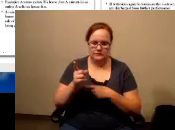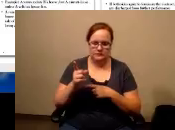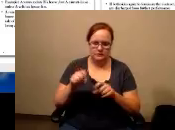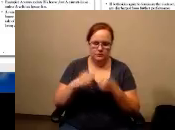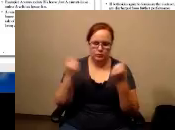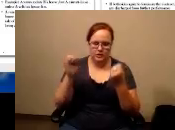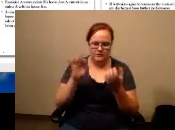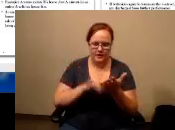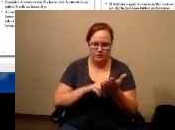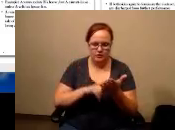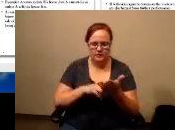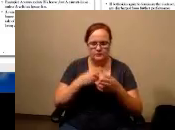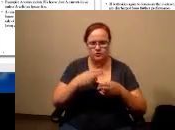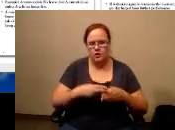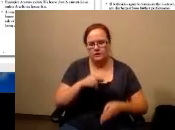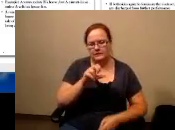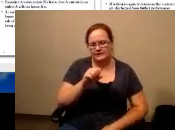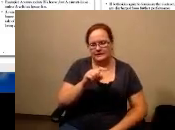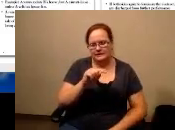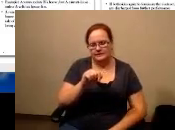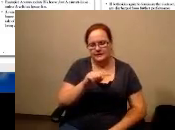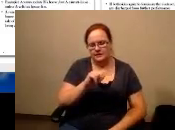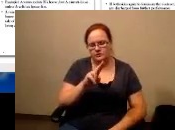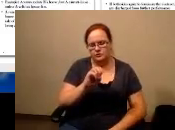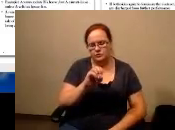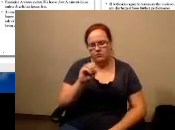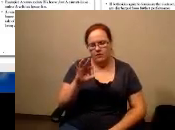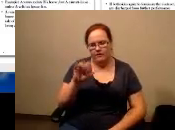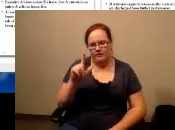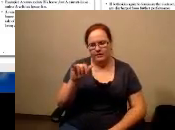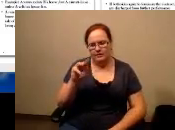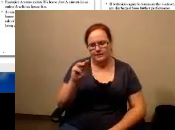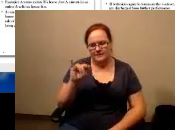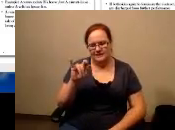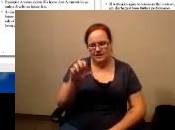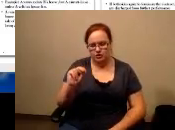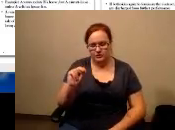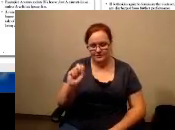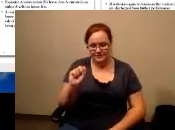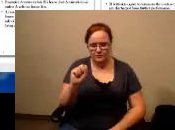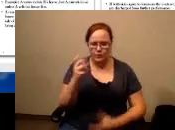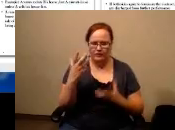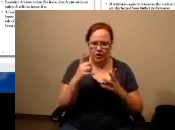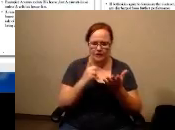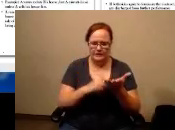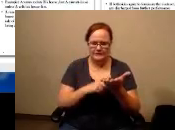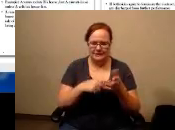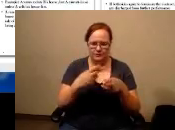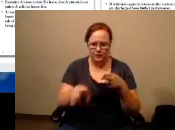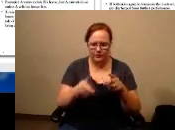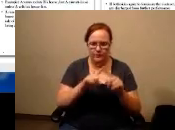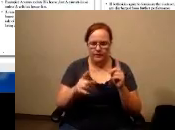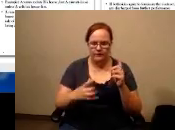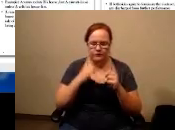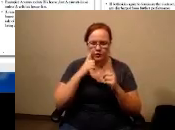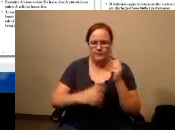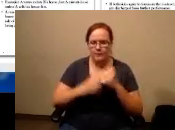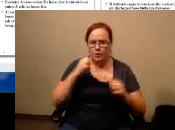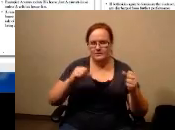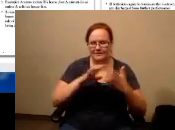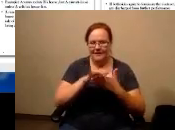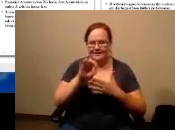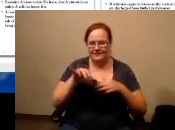limitations. And we talked a little bit about statute of limitations already, probably. But for most causes of action, there